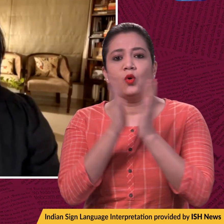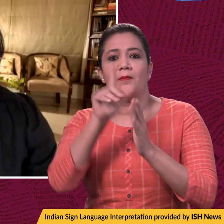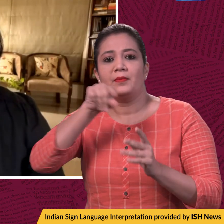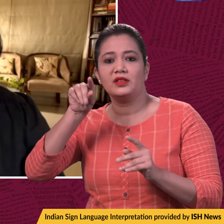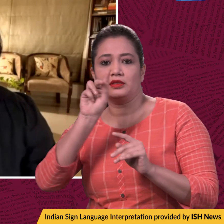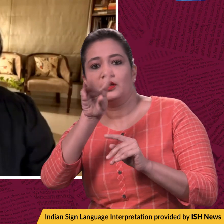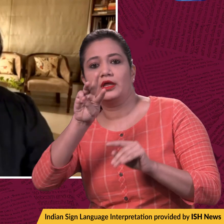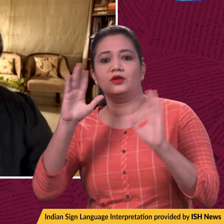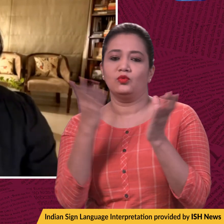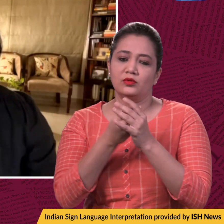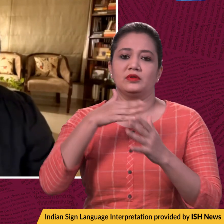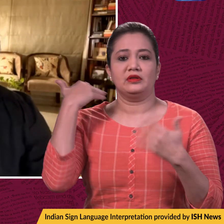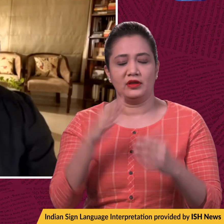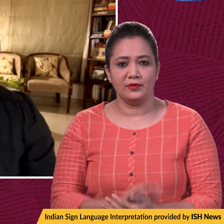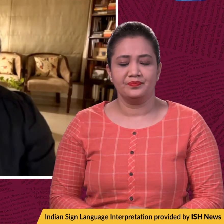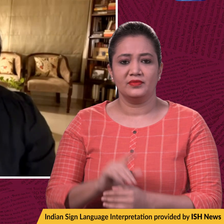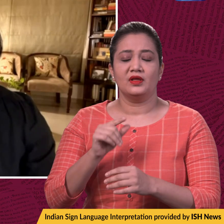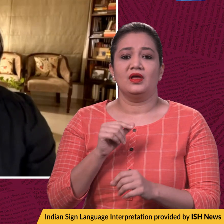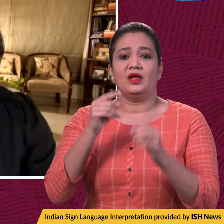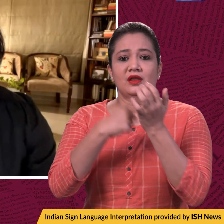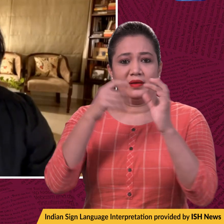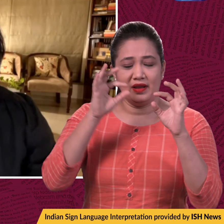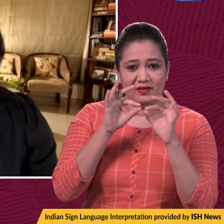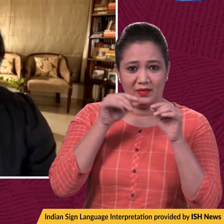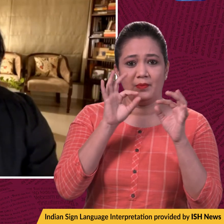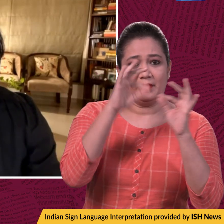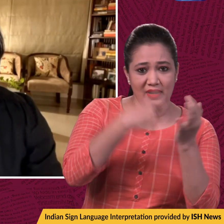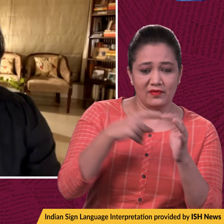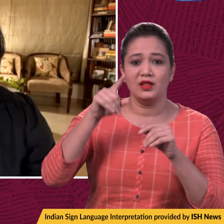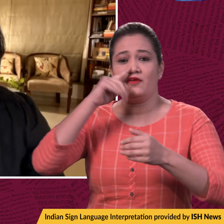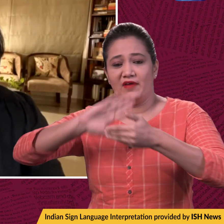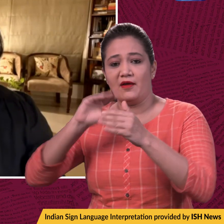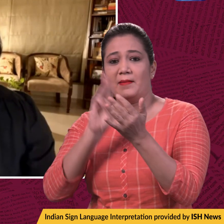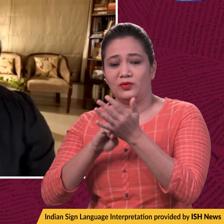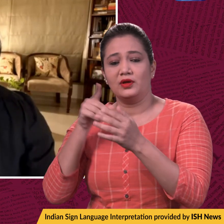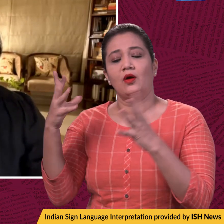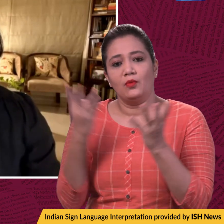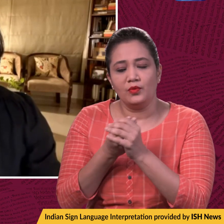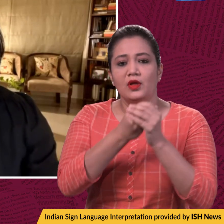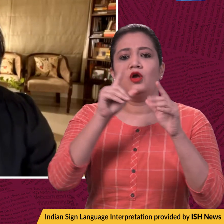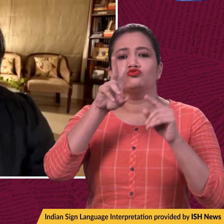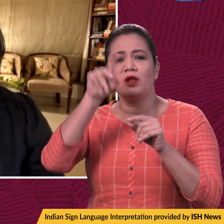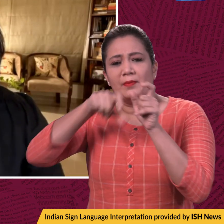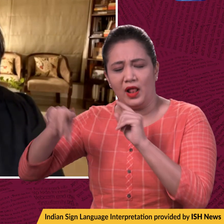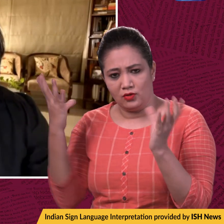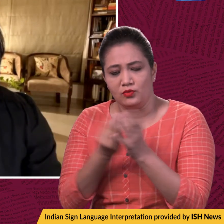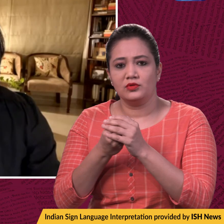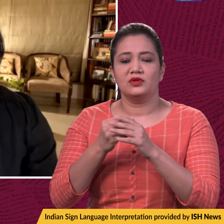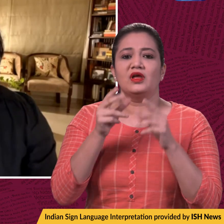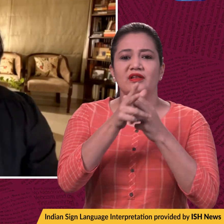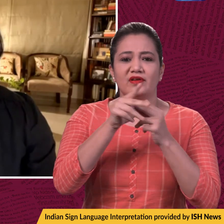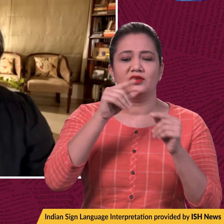in Tamil Nadu today. General Rawat was travelling with his wife, Madhulika Rawat, and 12 others to the Defence